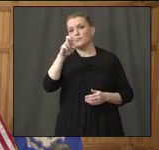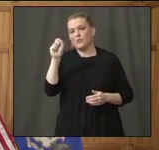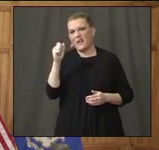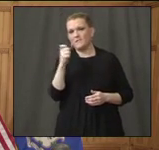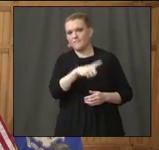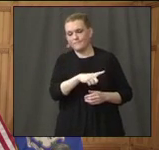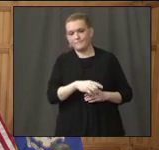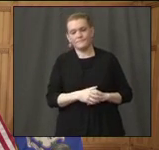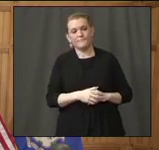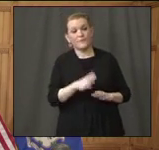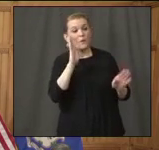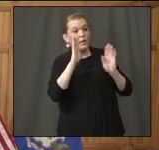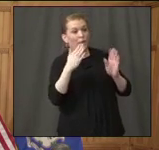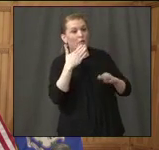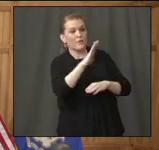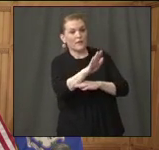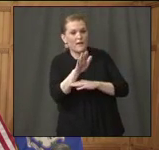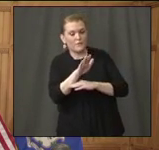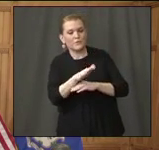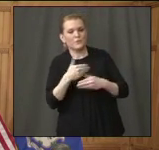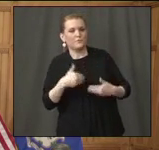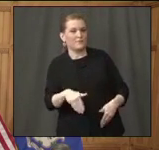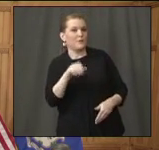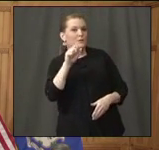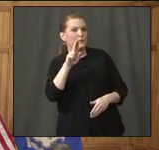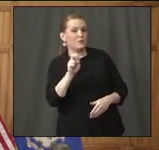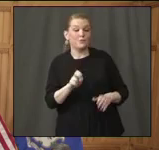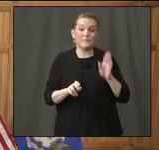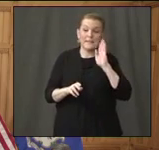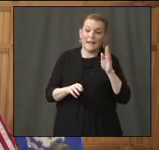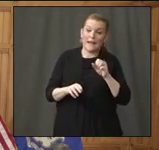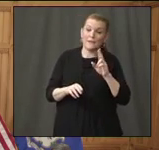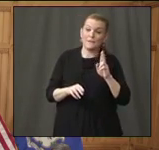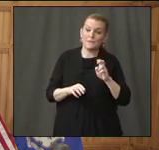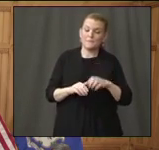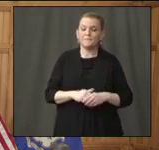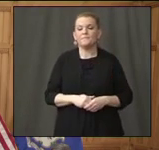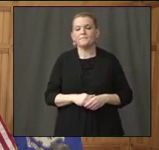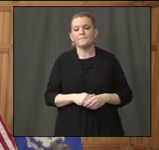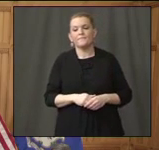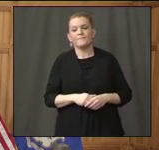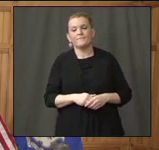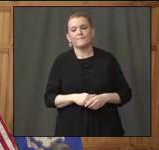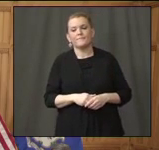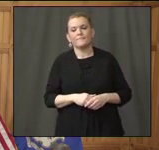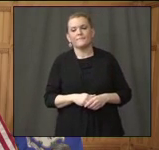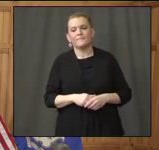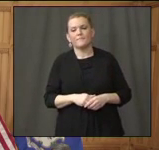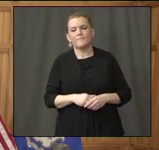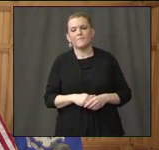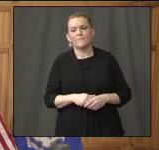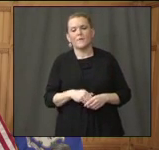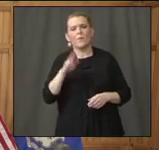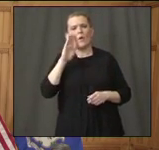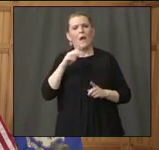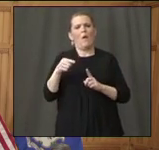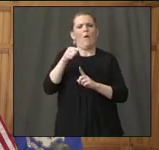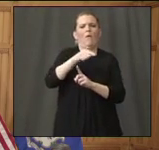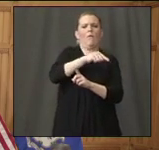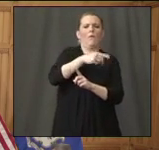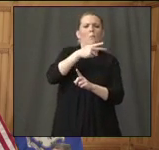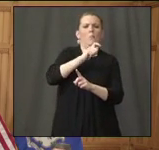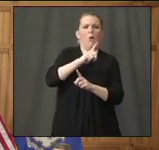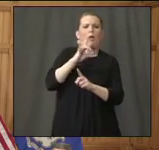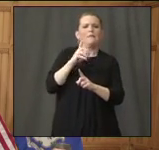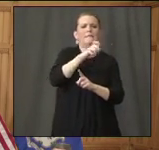Good afternoon, Governor. It's Sue. Hey, Sue. I wanted to follow up a little bit on Paul's question regarding